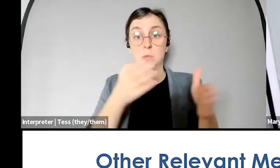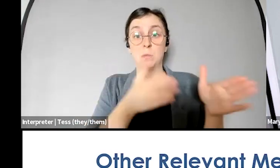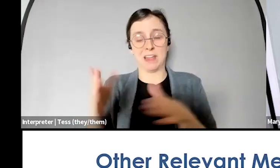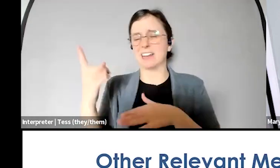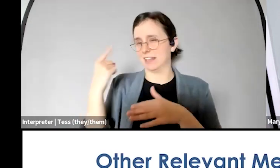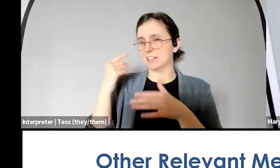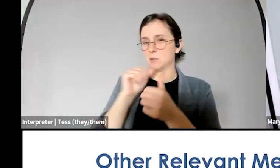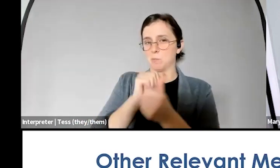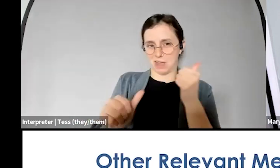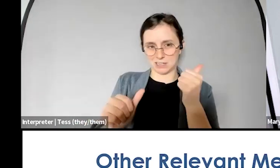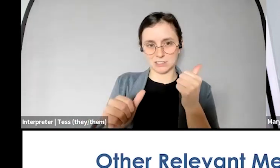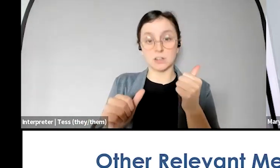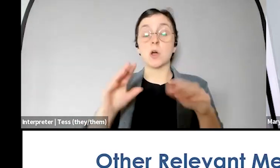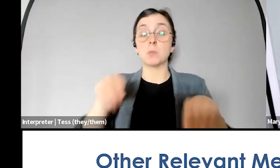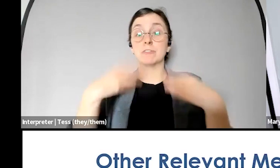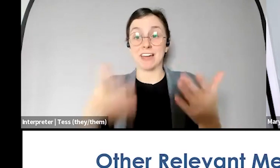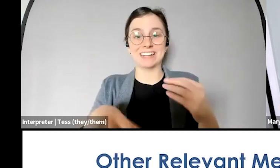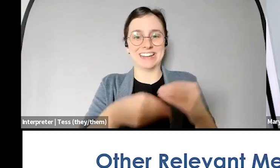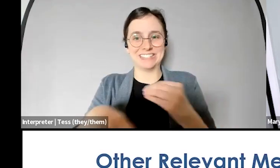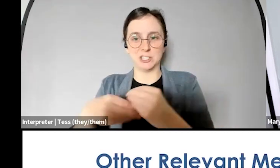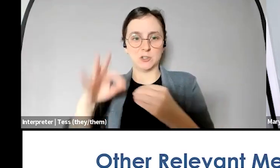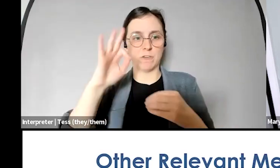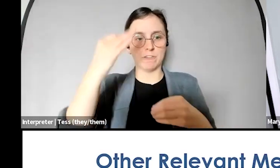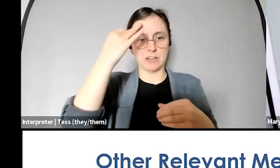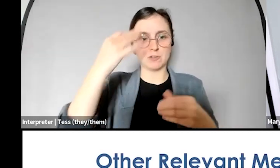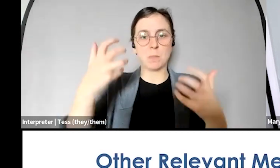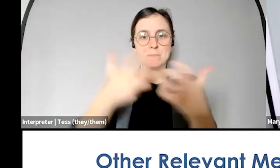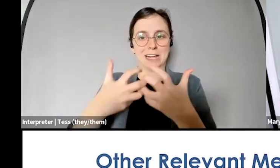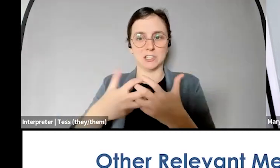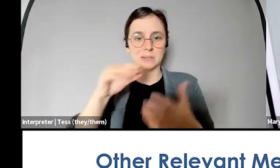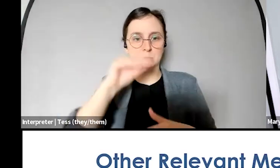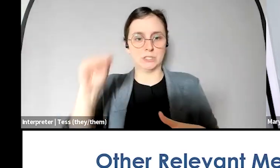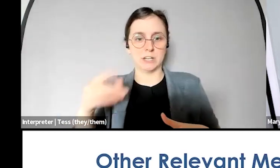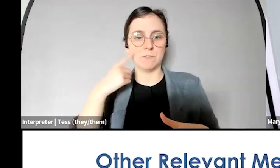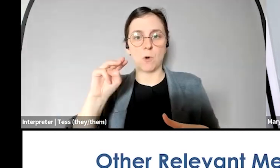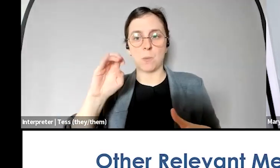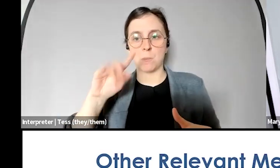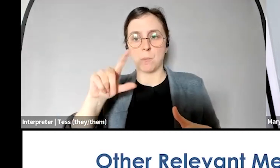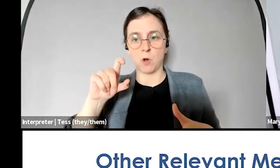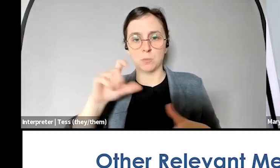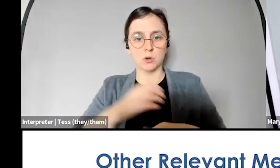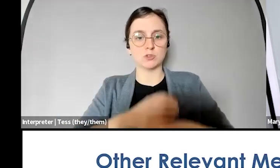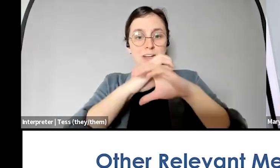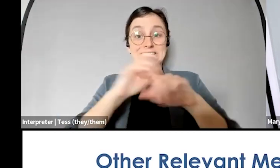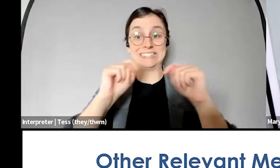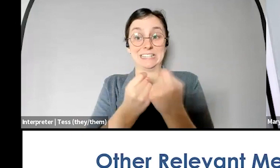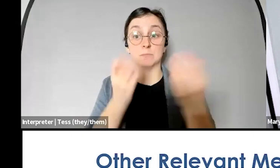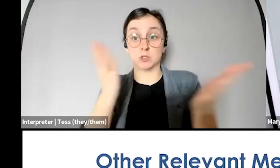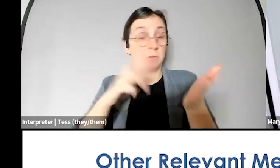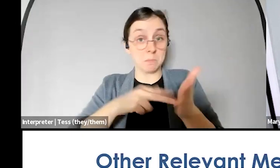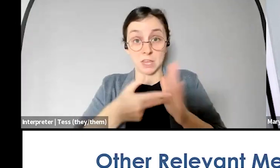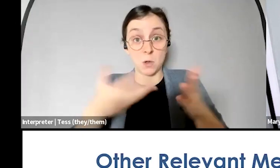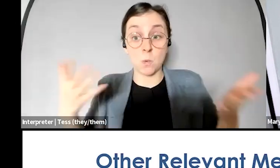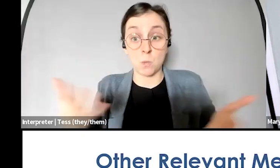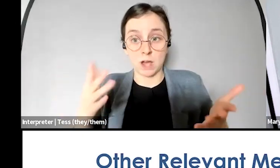federal matching percentage for mobile crisis team services. So you got a higher match, meaning the federal government